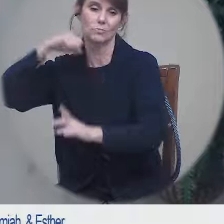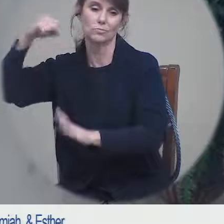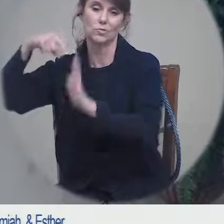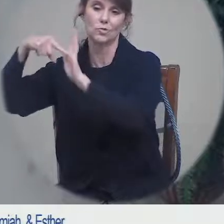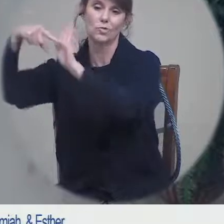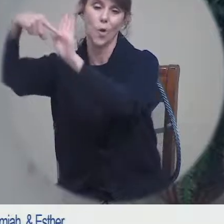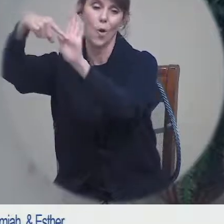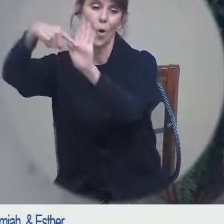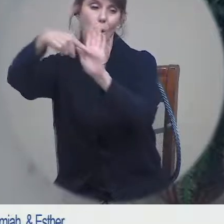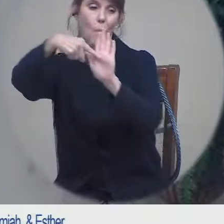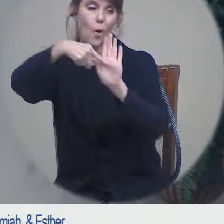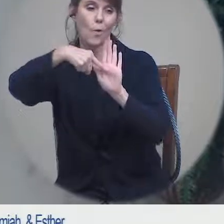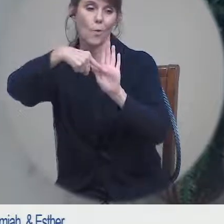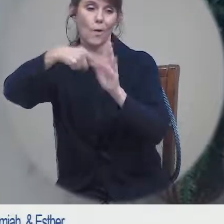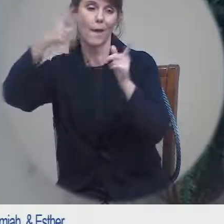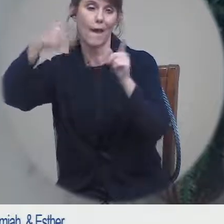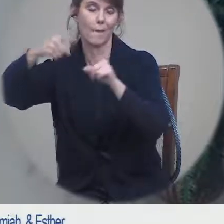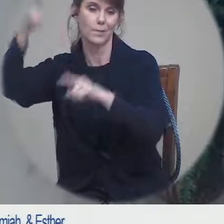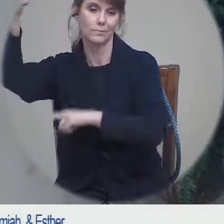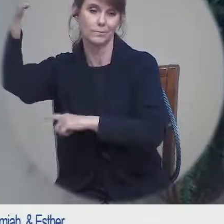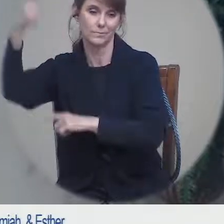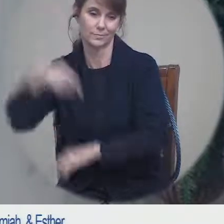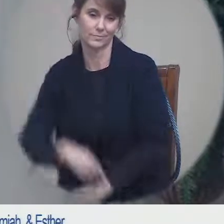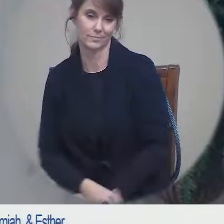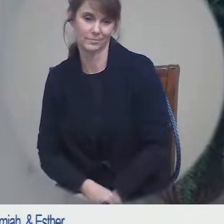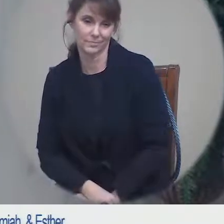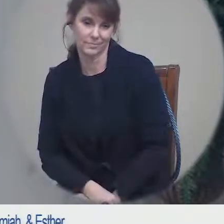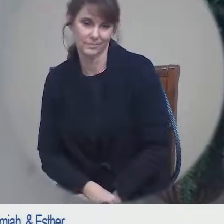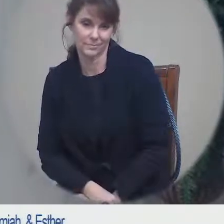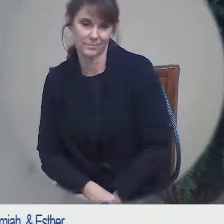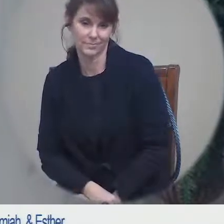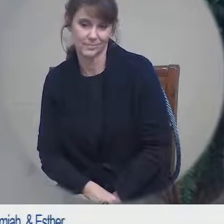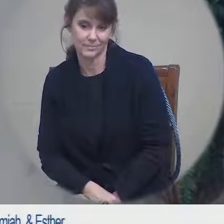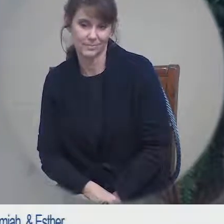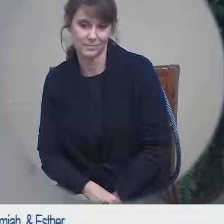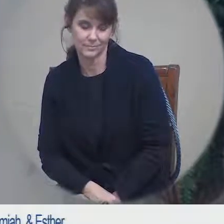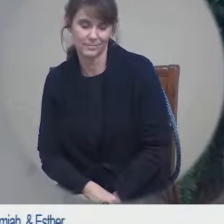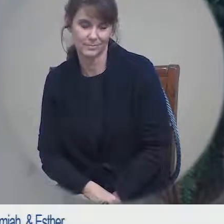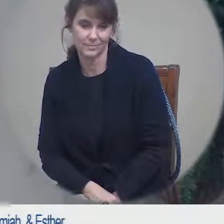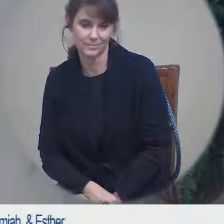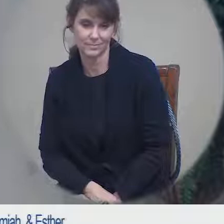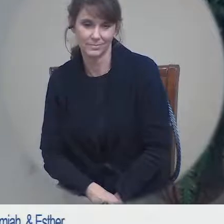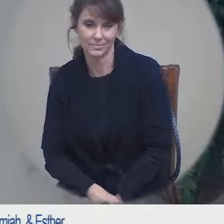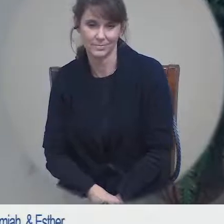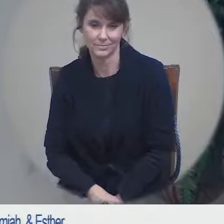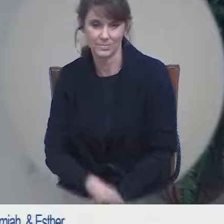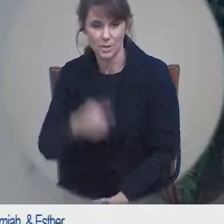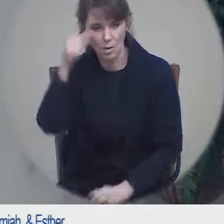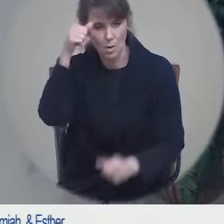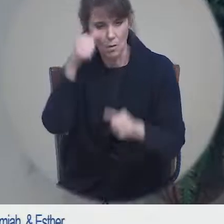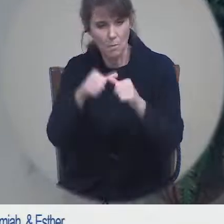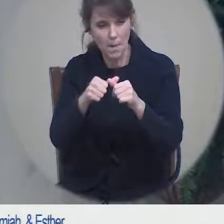understand, we've kind of alluded to this throughout the book of Esther. This is significant. Remember all the way back in